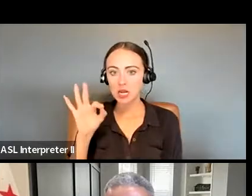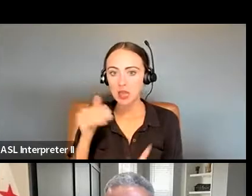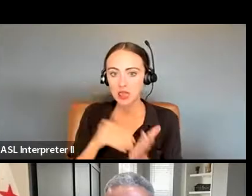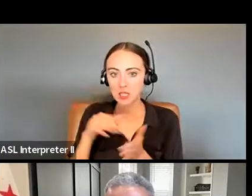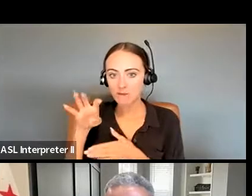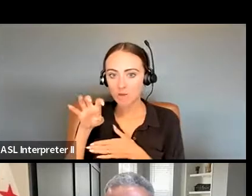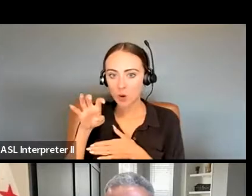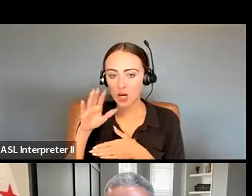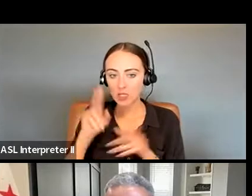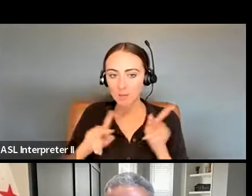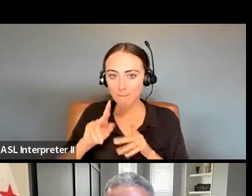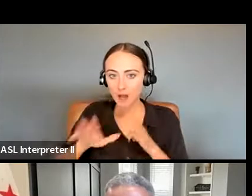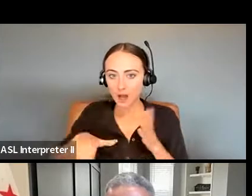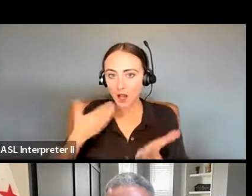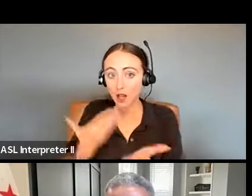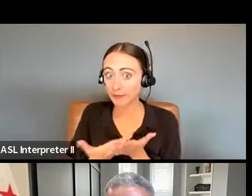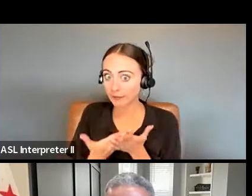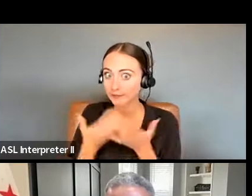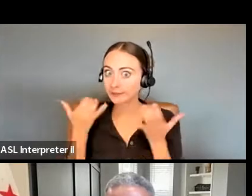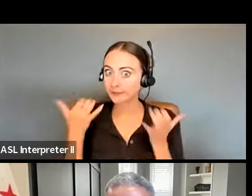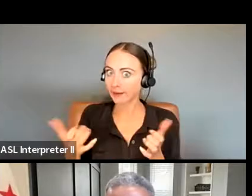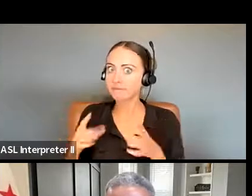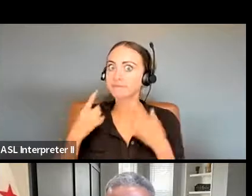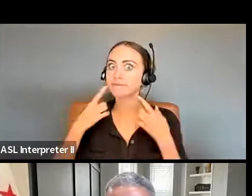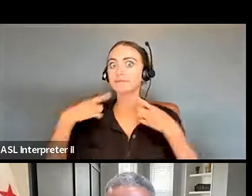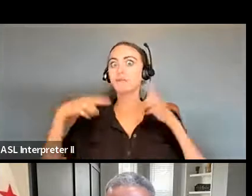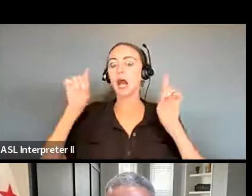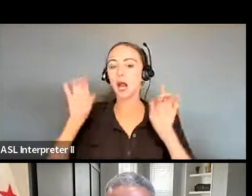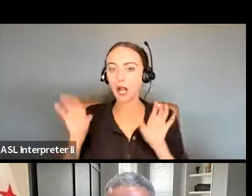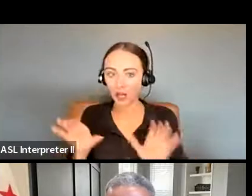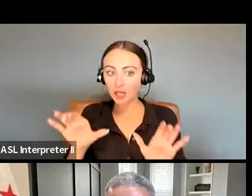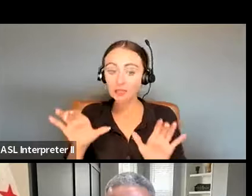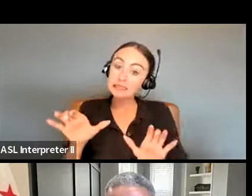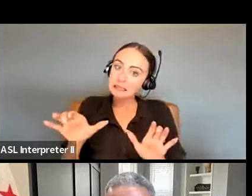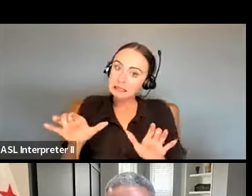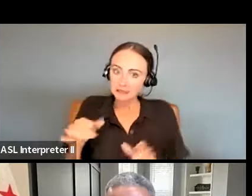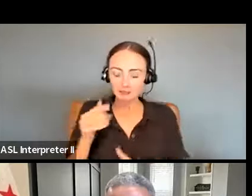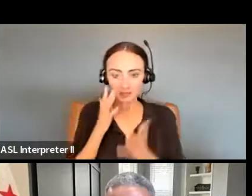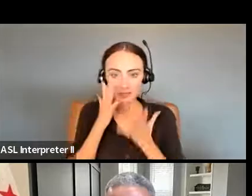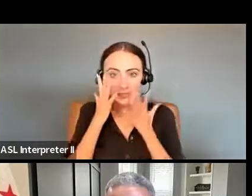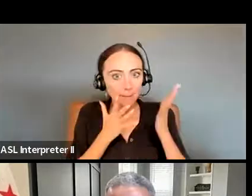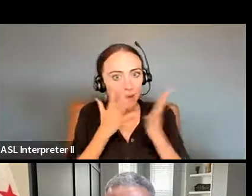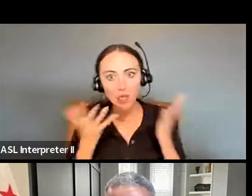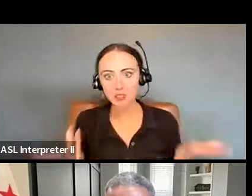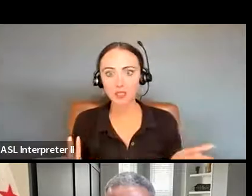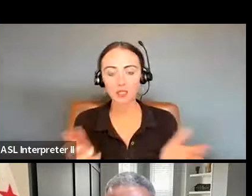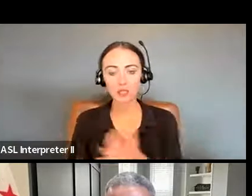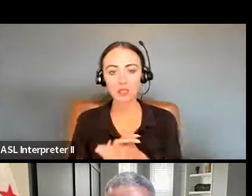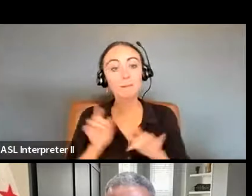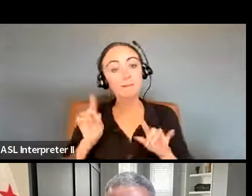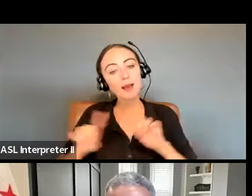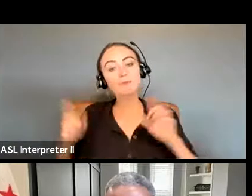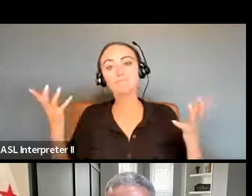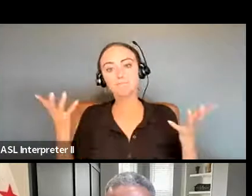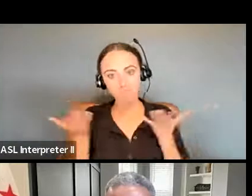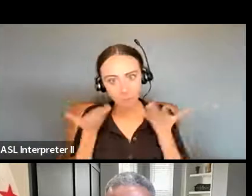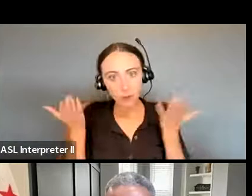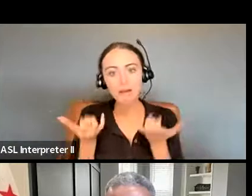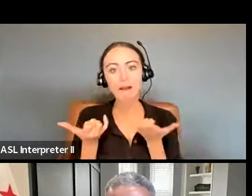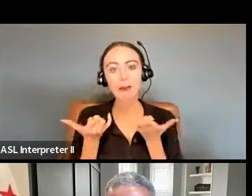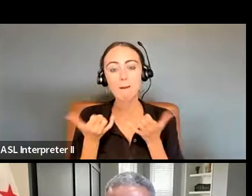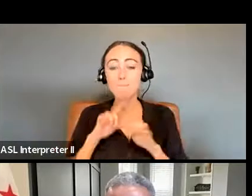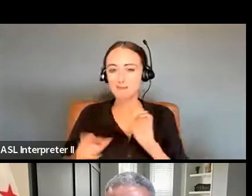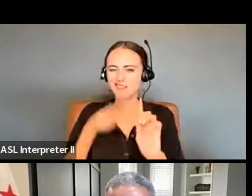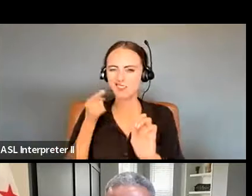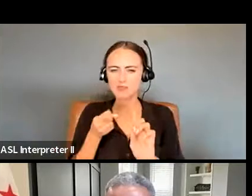been bused here to take action, I think is a little bit embarrassing for all of us, but that's where we are. But the